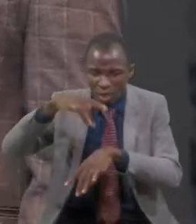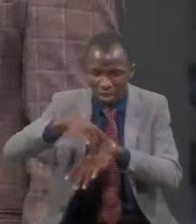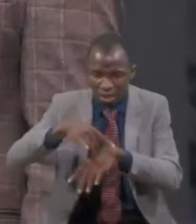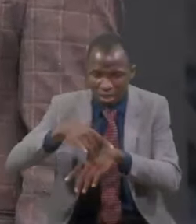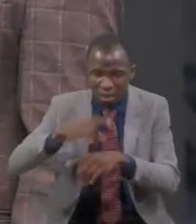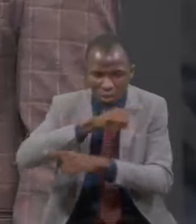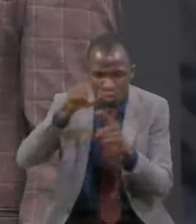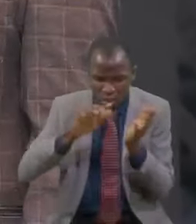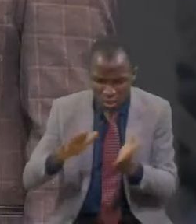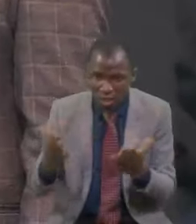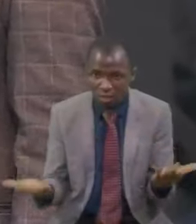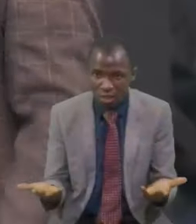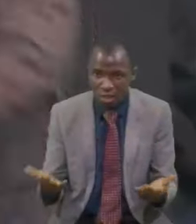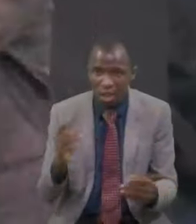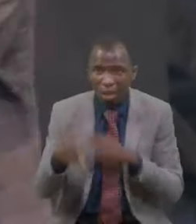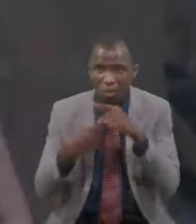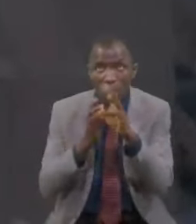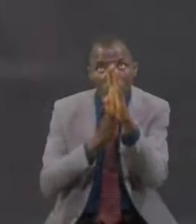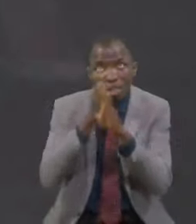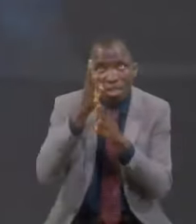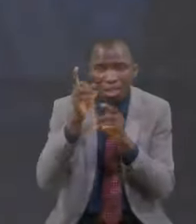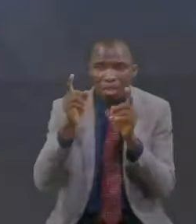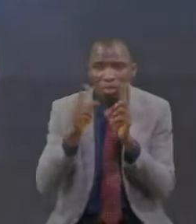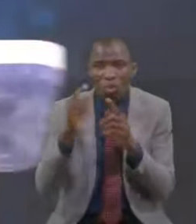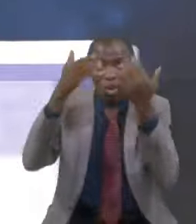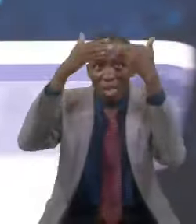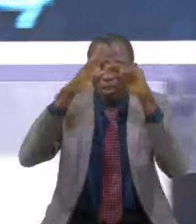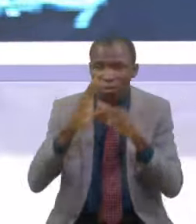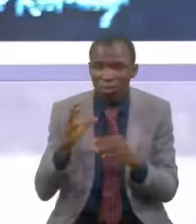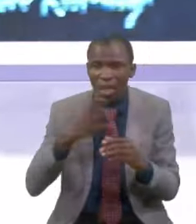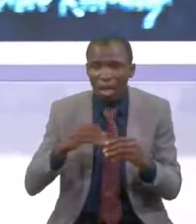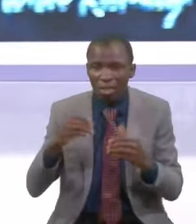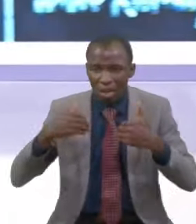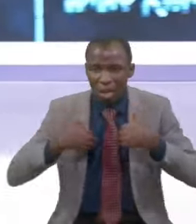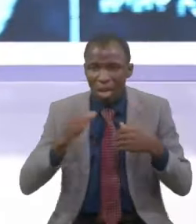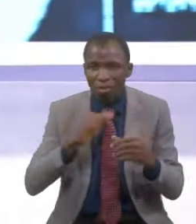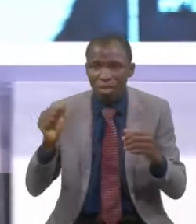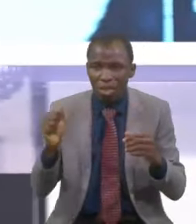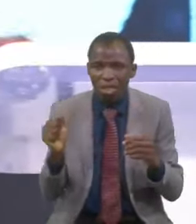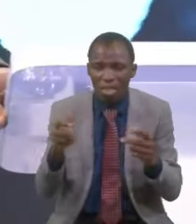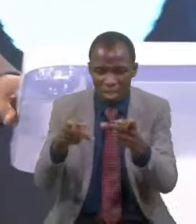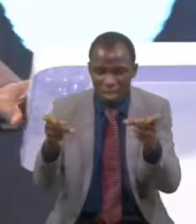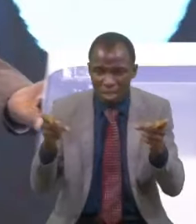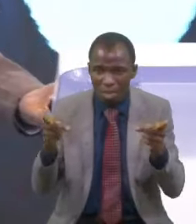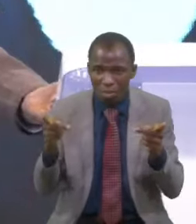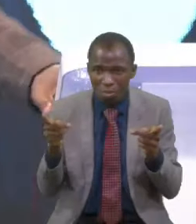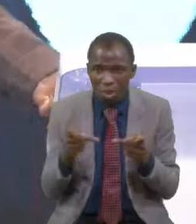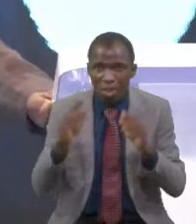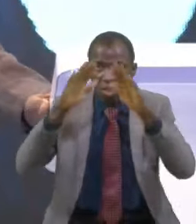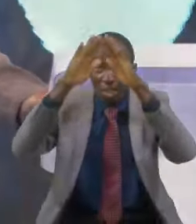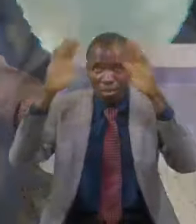go straight to heaven and have a mansion already waiting for you.